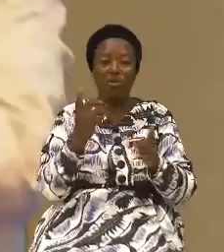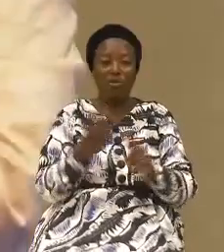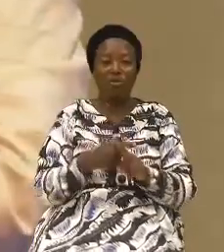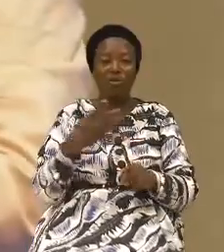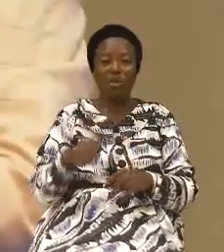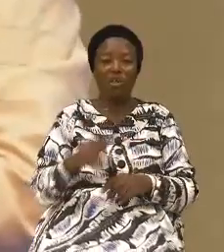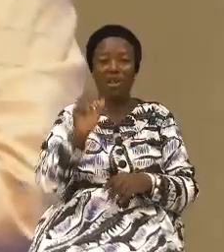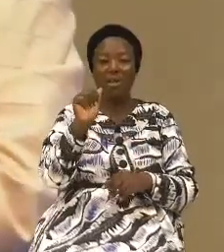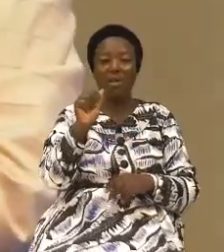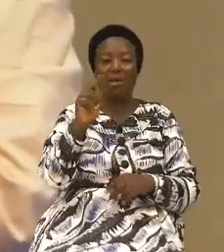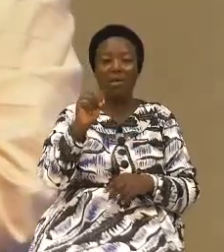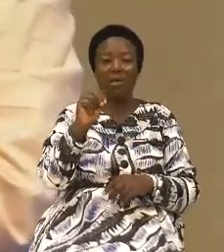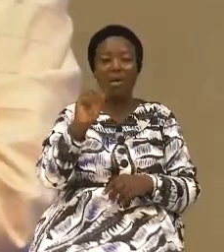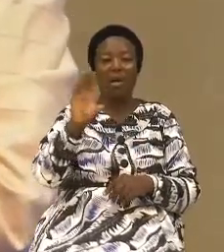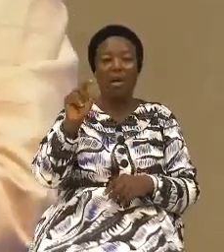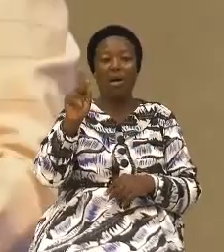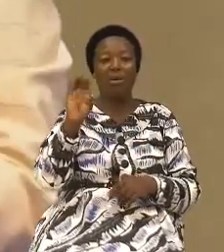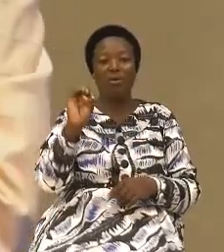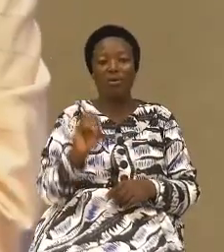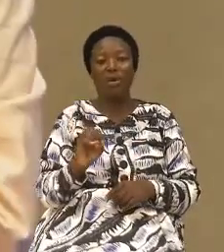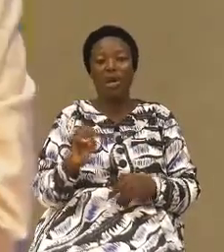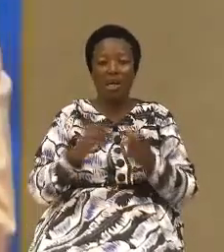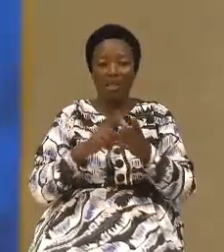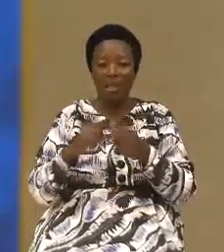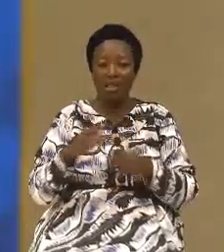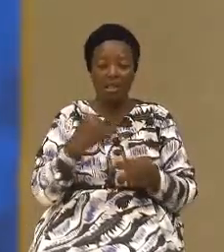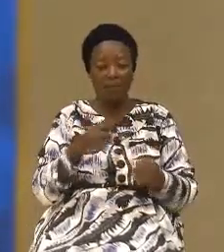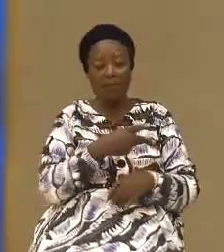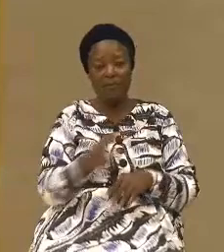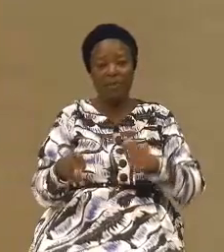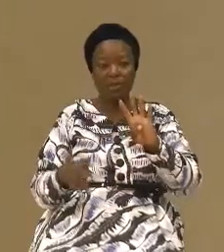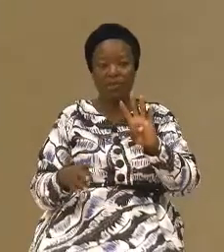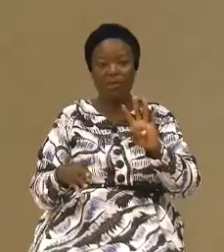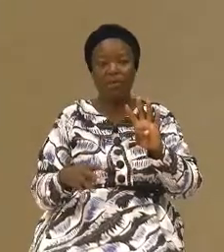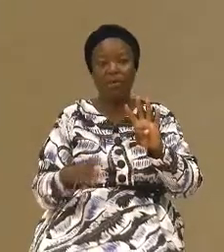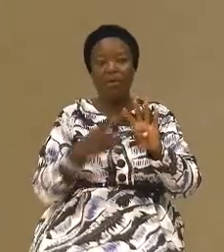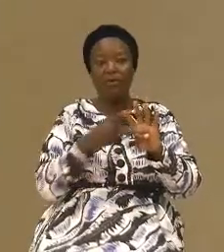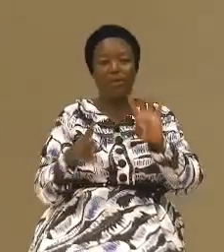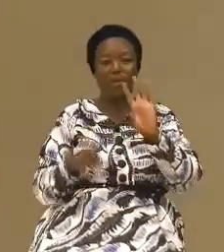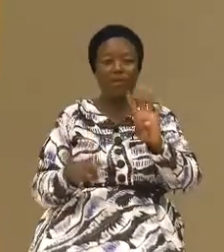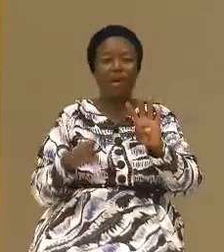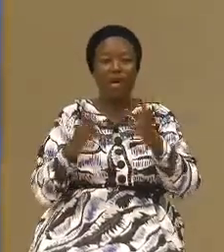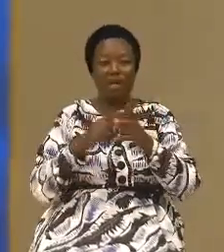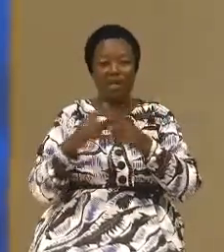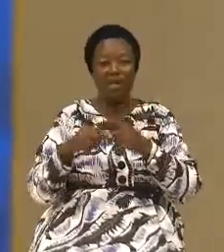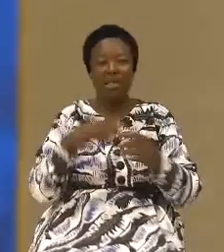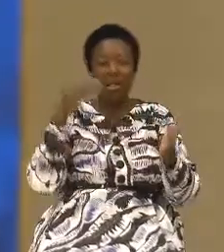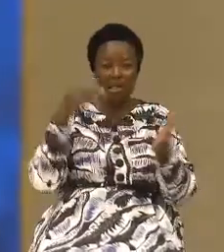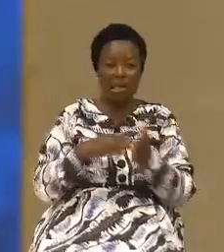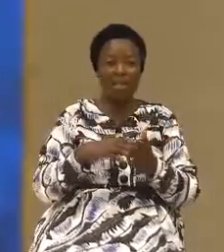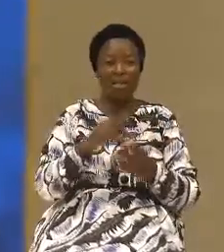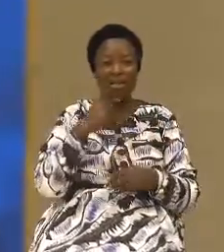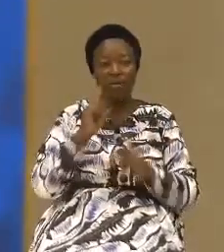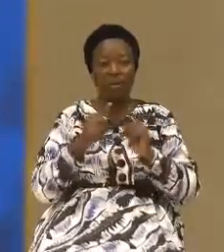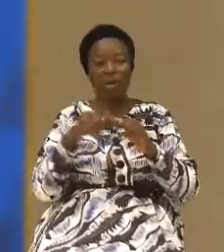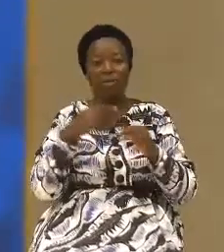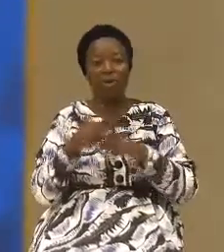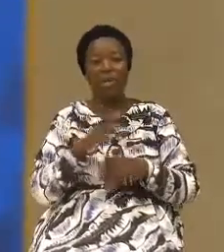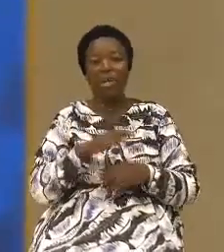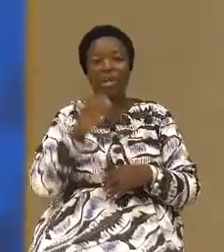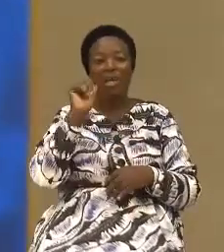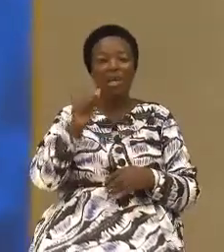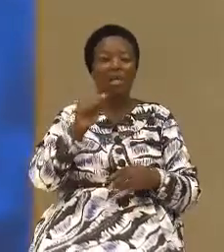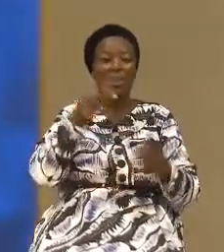go yet. Look at verse 4. It says in verse 4. And again he measured 1,000 and brought